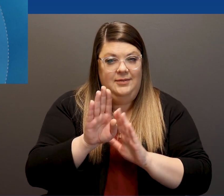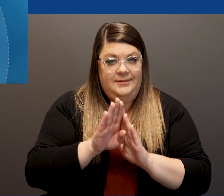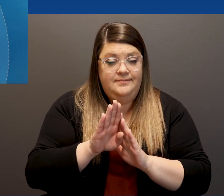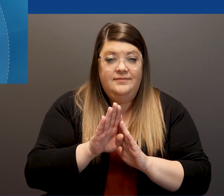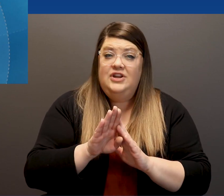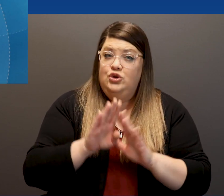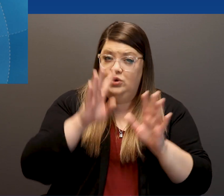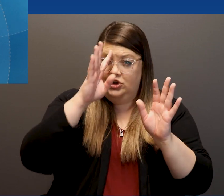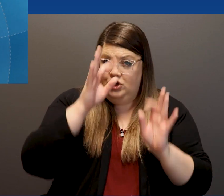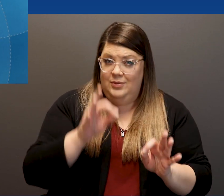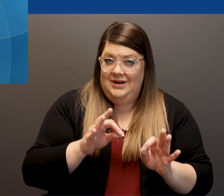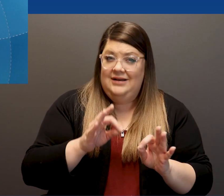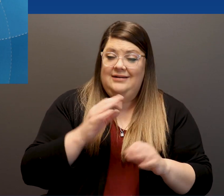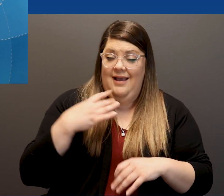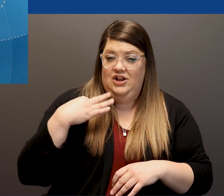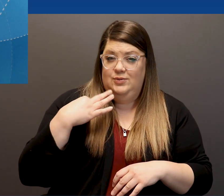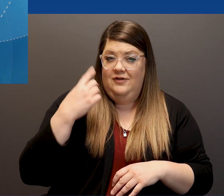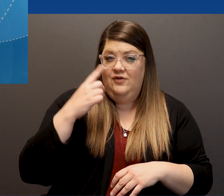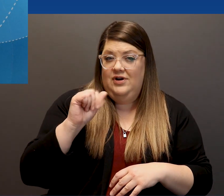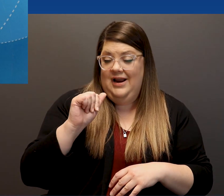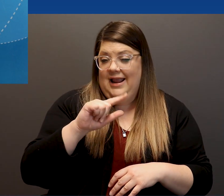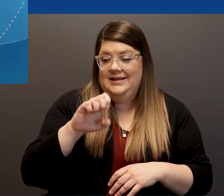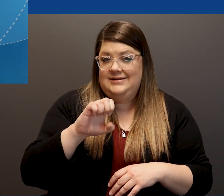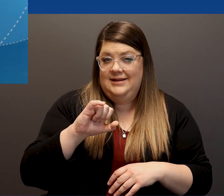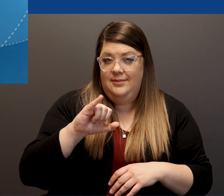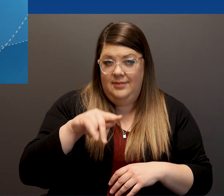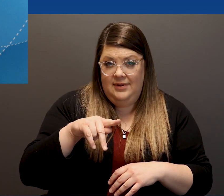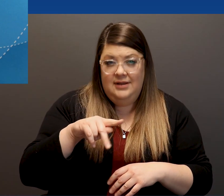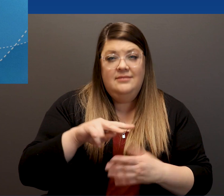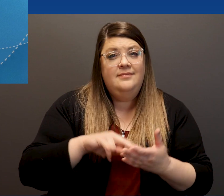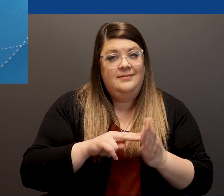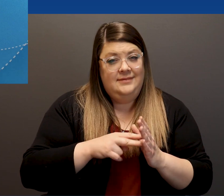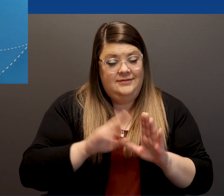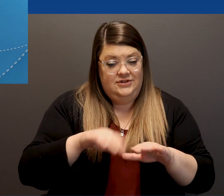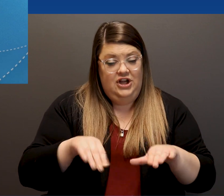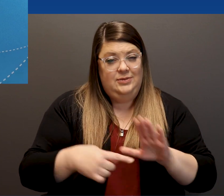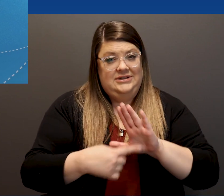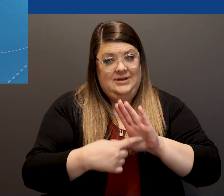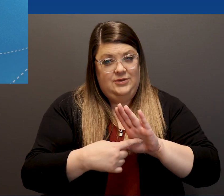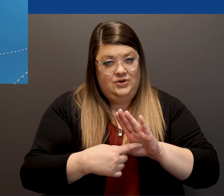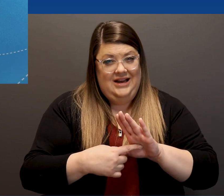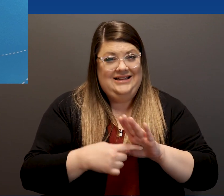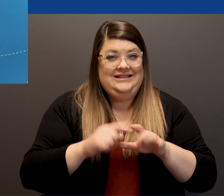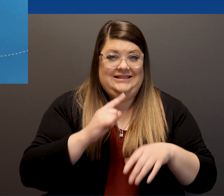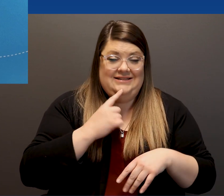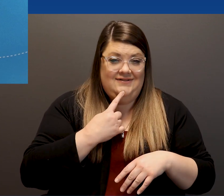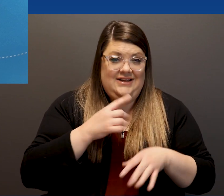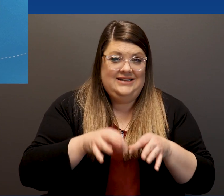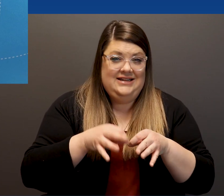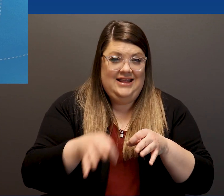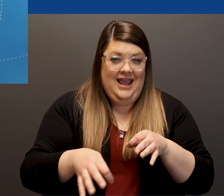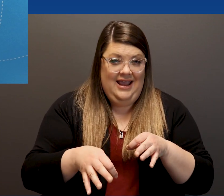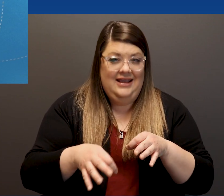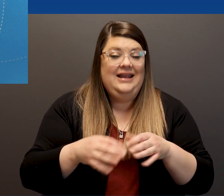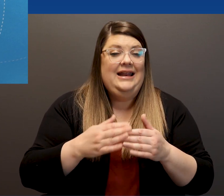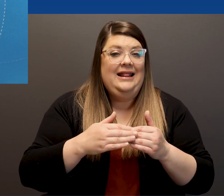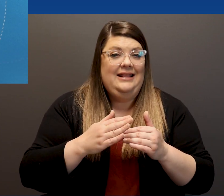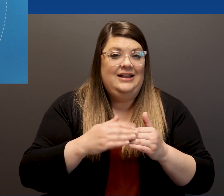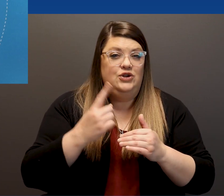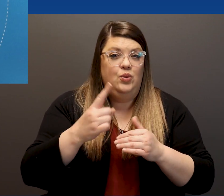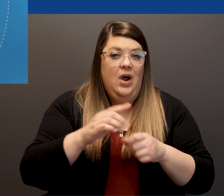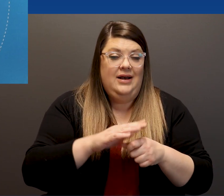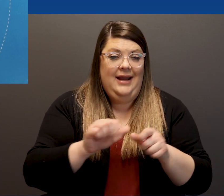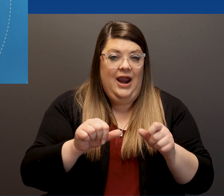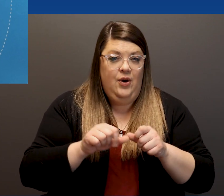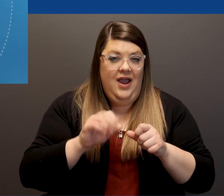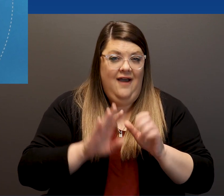determined eligible for AzEIP, a child must demonstrate a significant delay in at least one area of development. That means